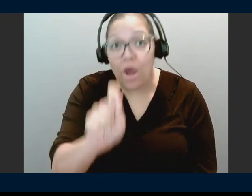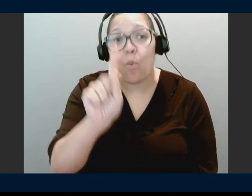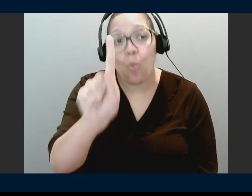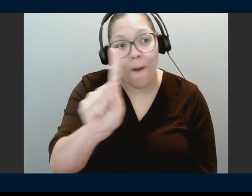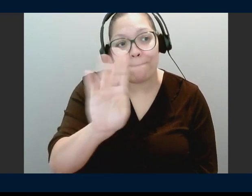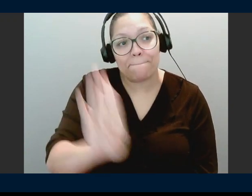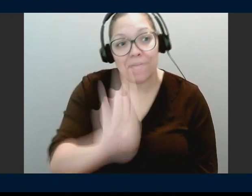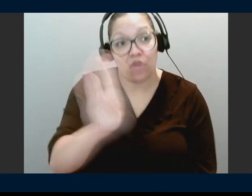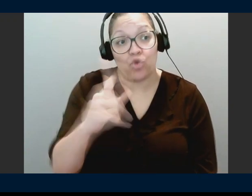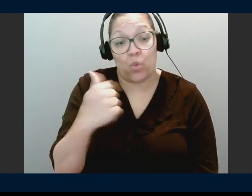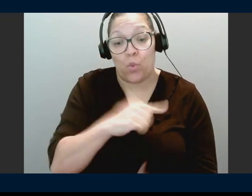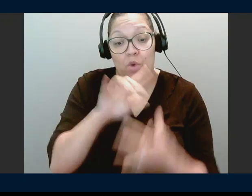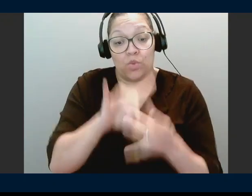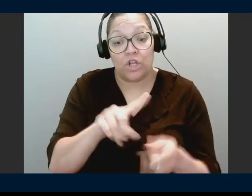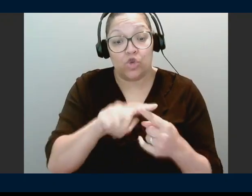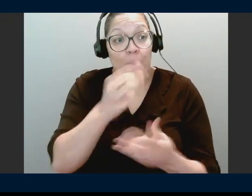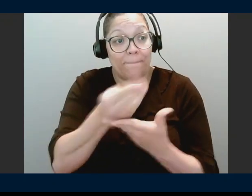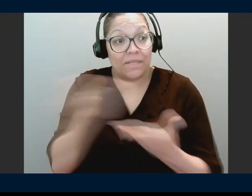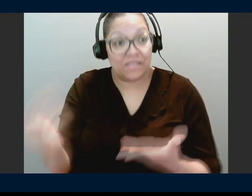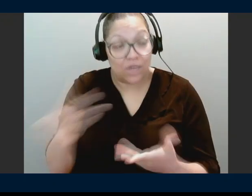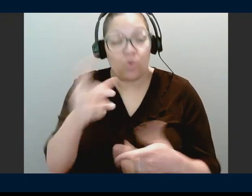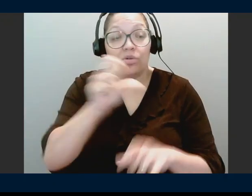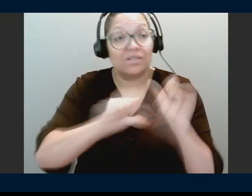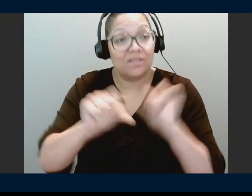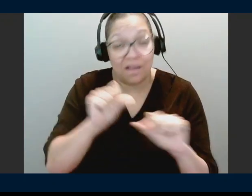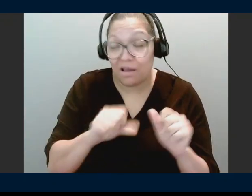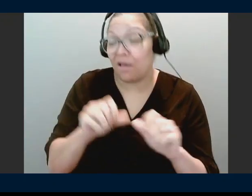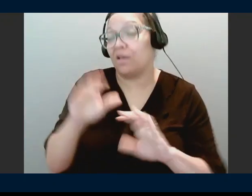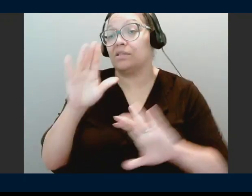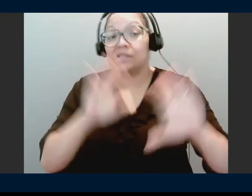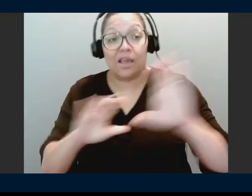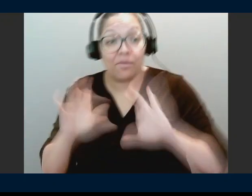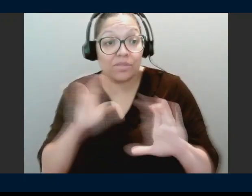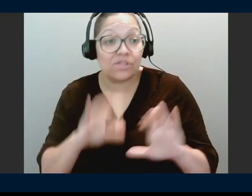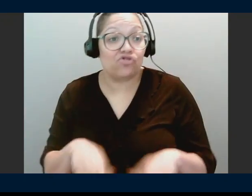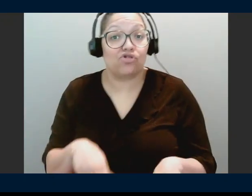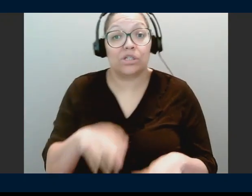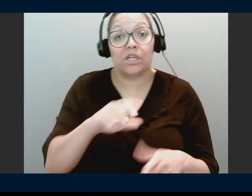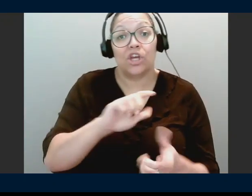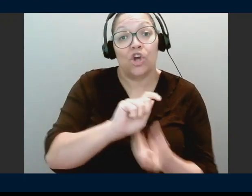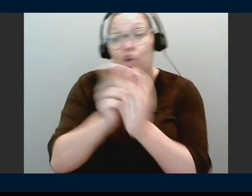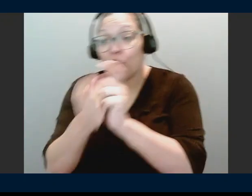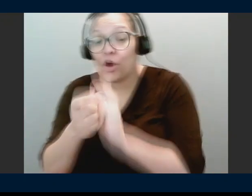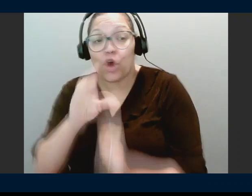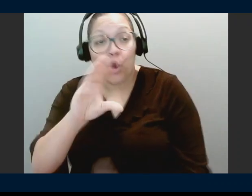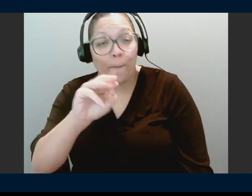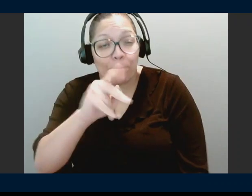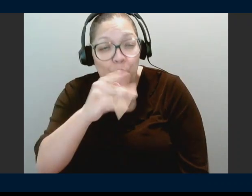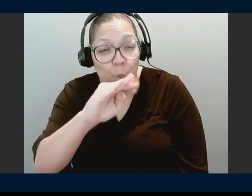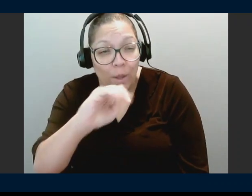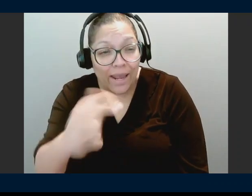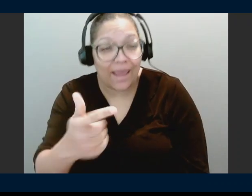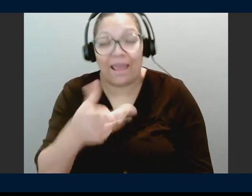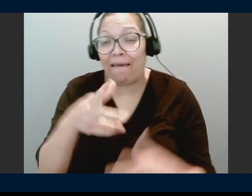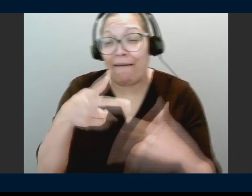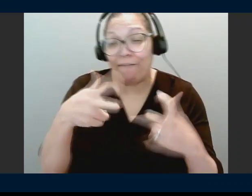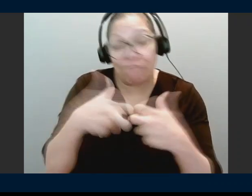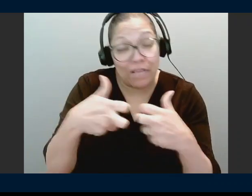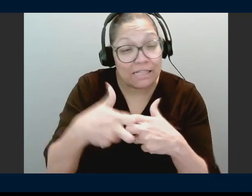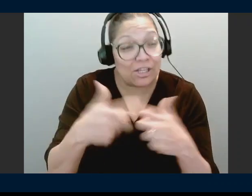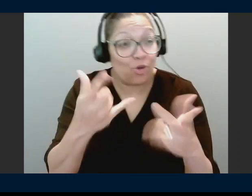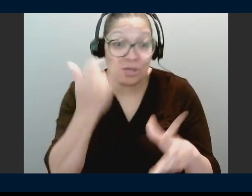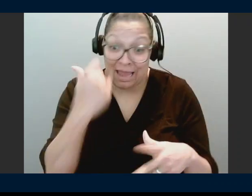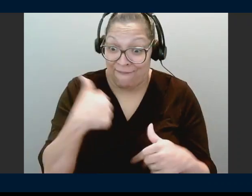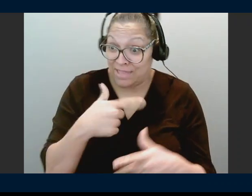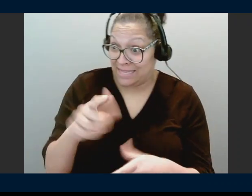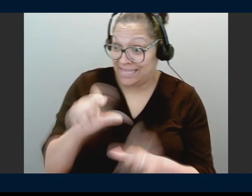linked to material science, chemistry, computing, physics, you name it. If it's in physical science, we've got it.